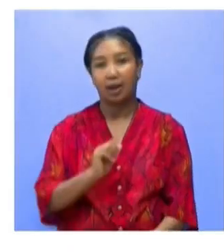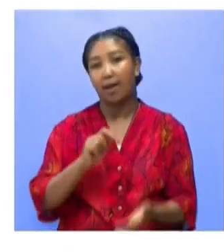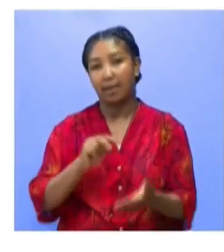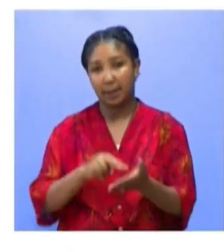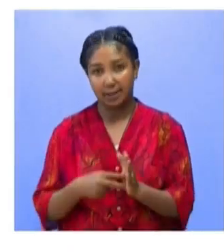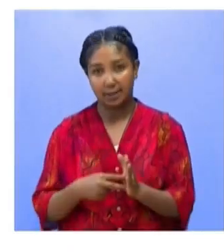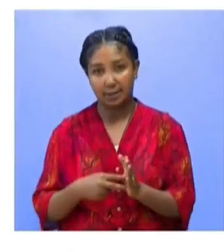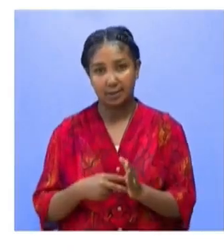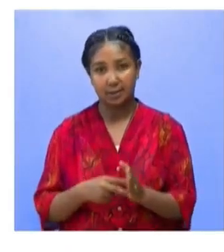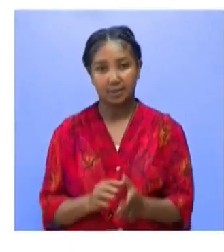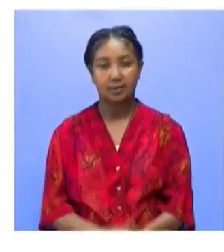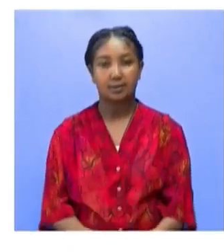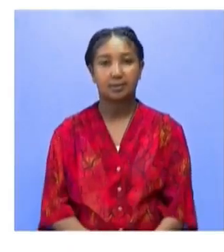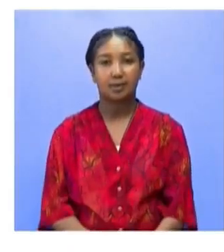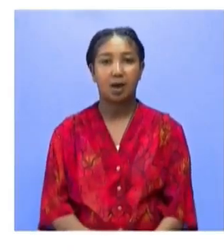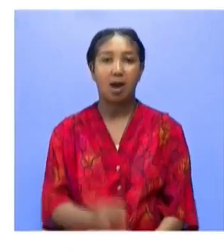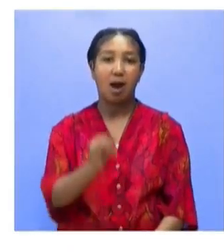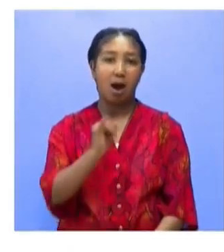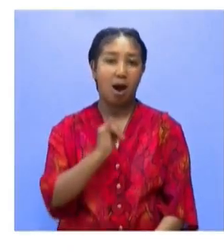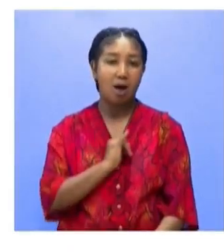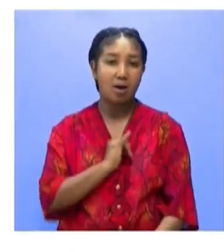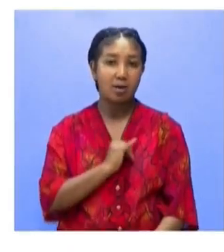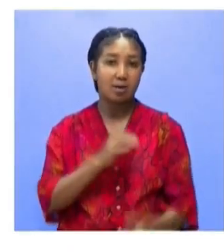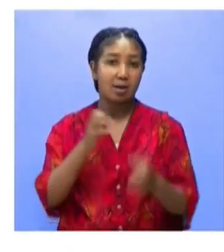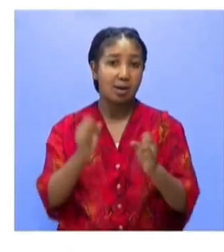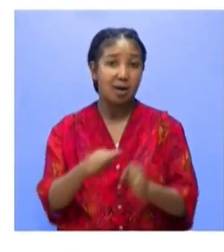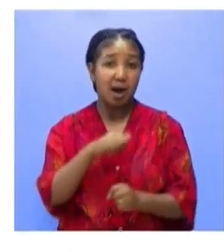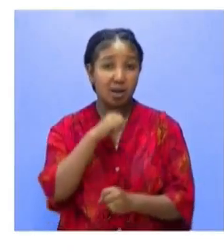that I can't